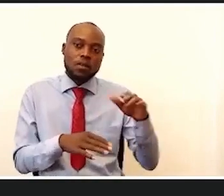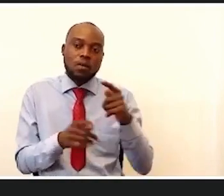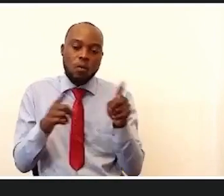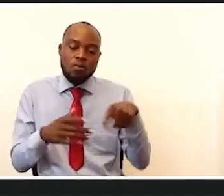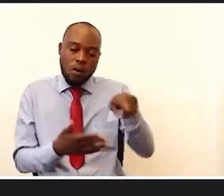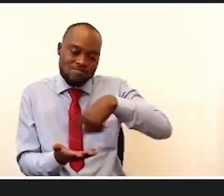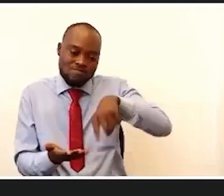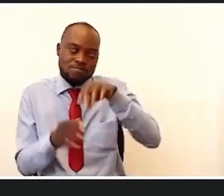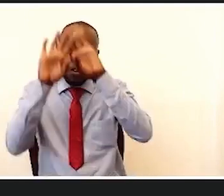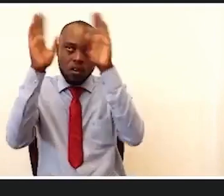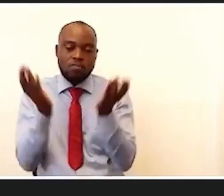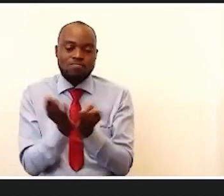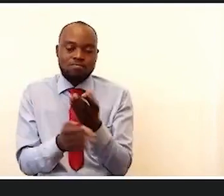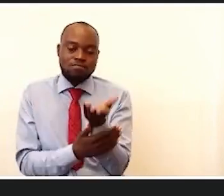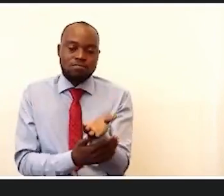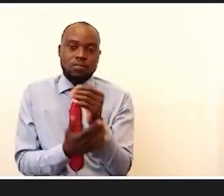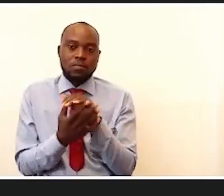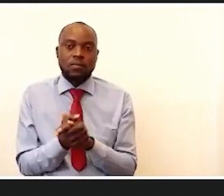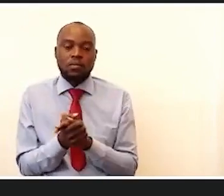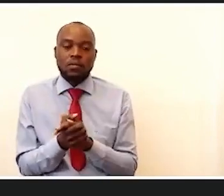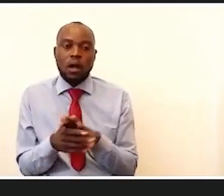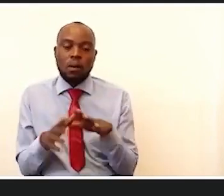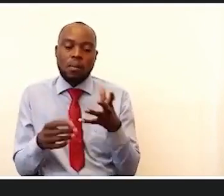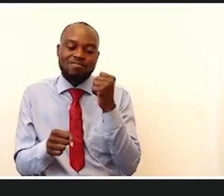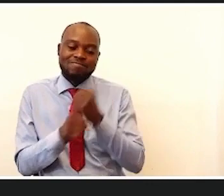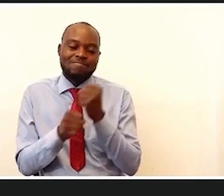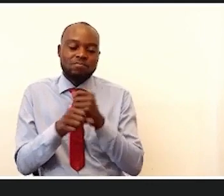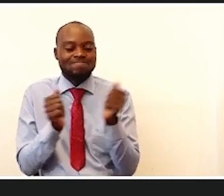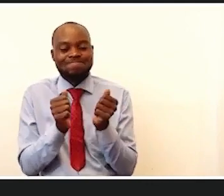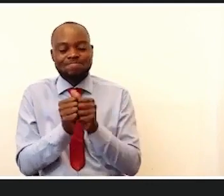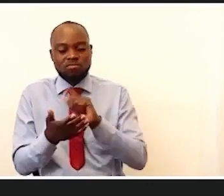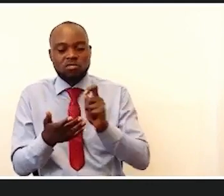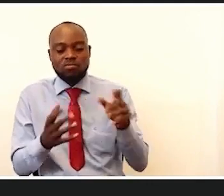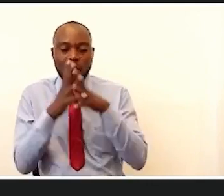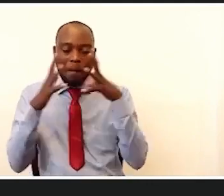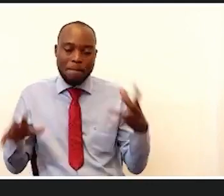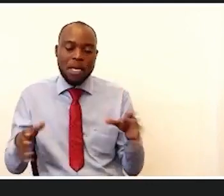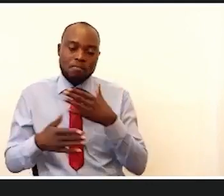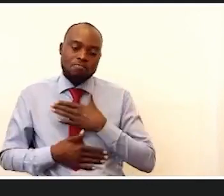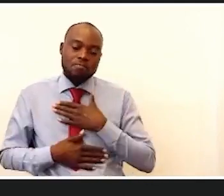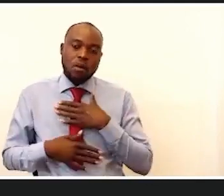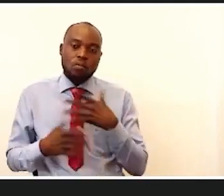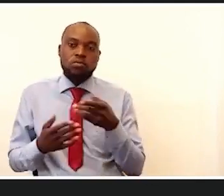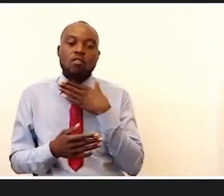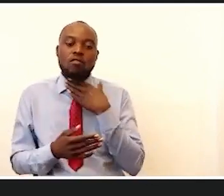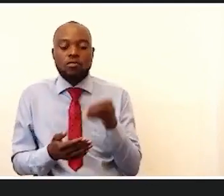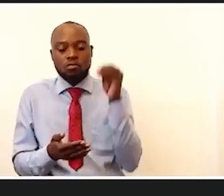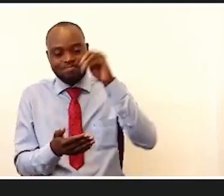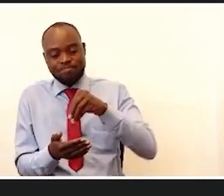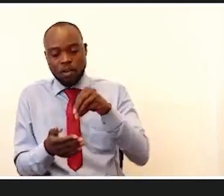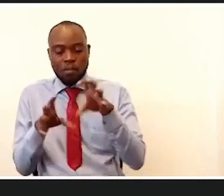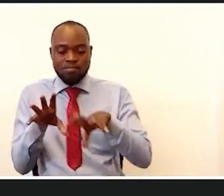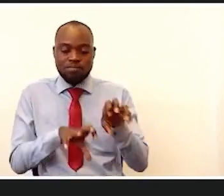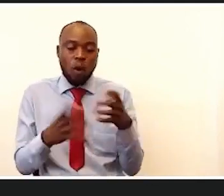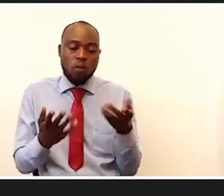continent itself, there is actually plenty of scope for us to pool resources in order to run